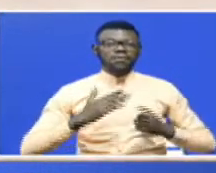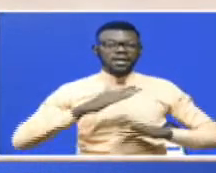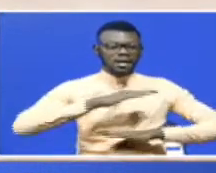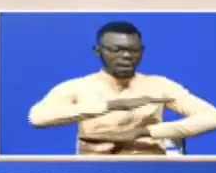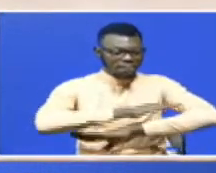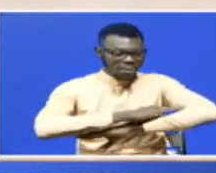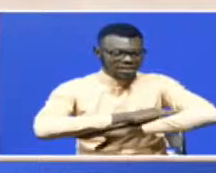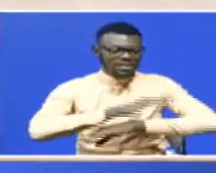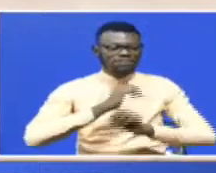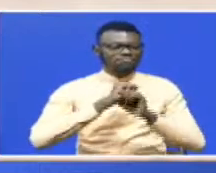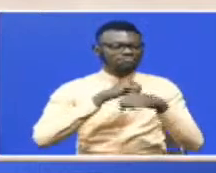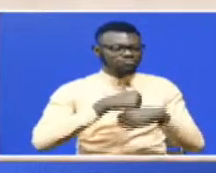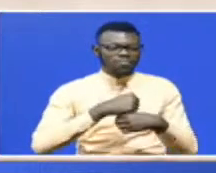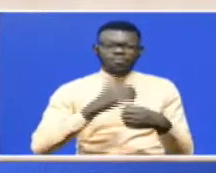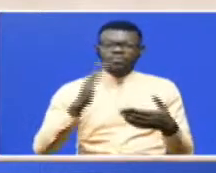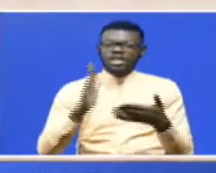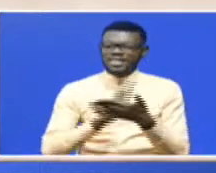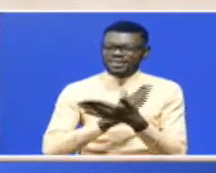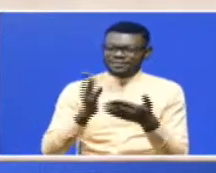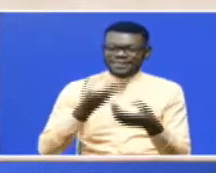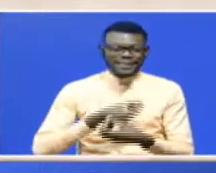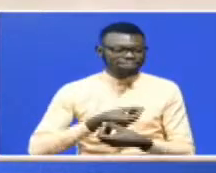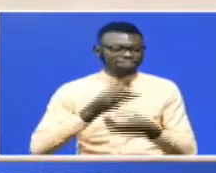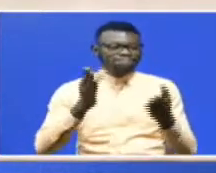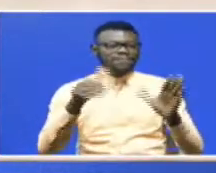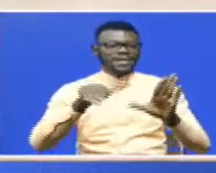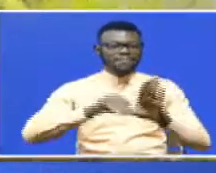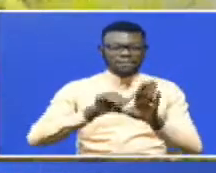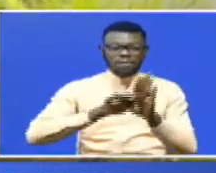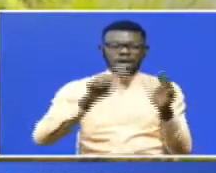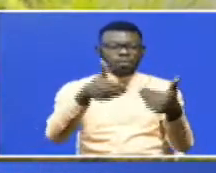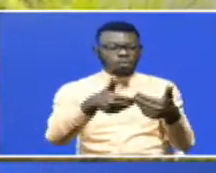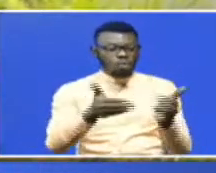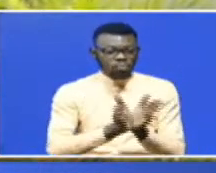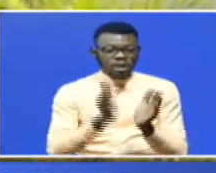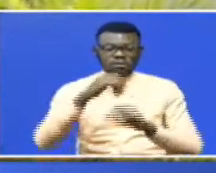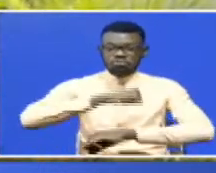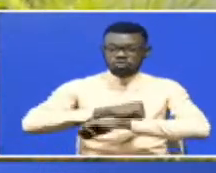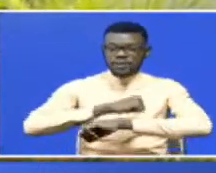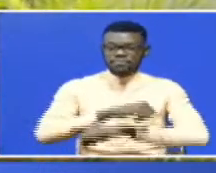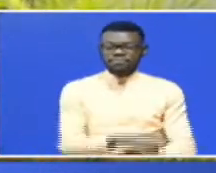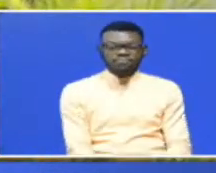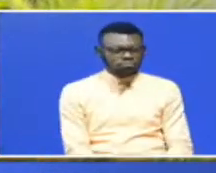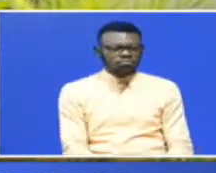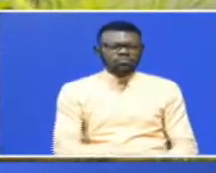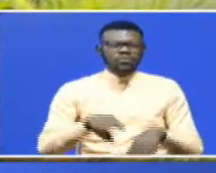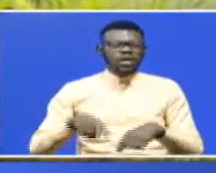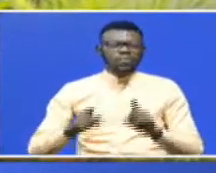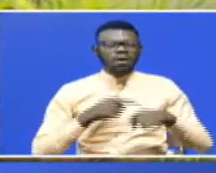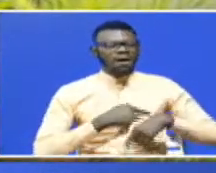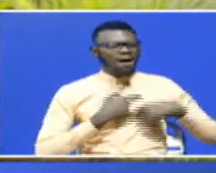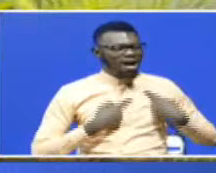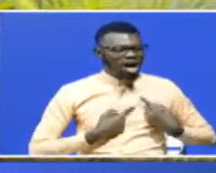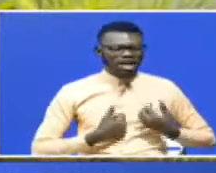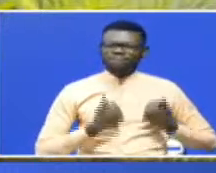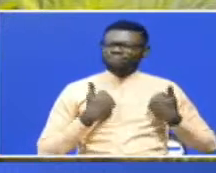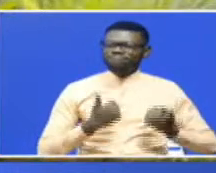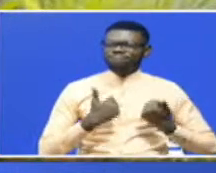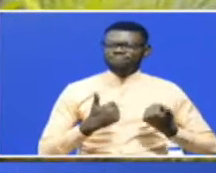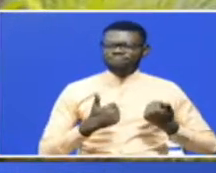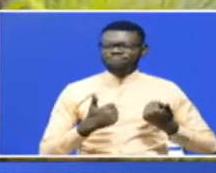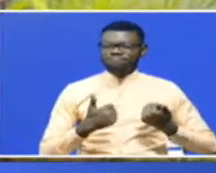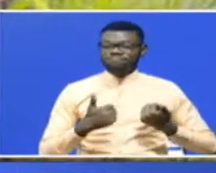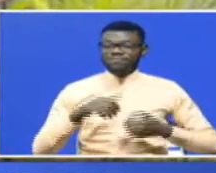and we shared them in the community in the nearby schools. Part of her generosity can be seen at St.